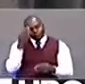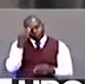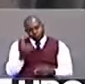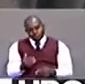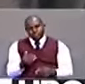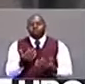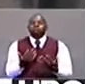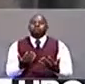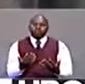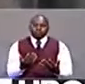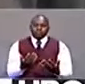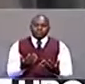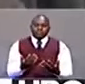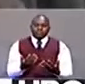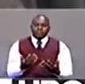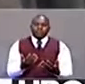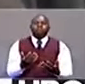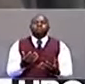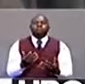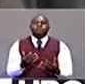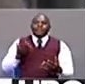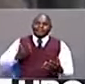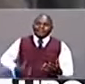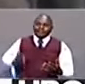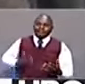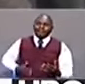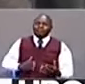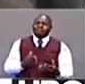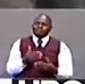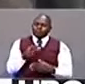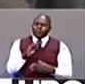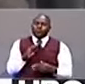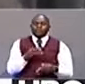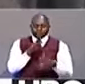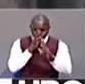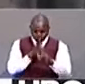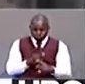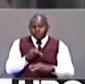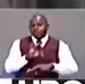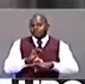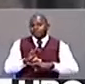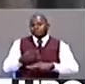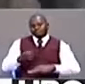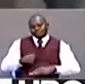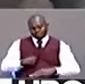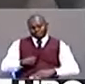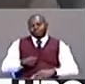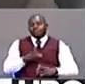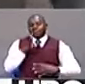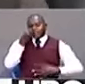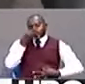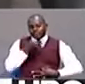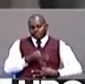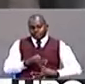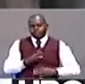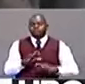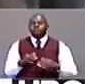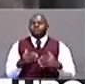think he had those attributes that brought a lot of respect to the church. And for me, it restored my faith. So